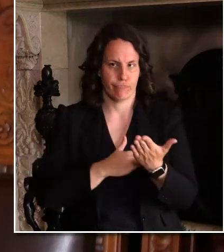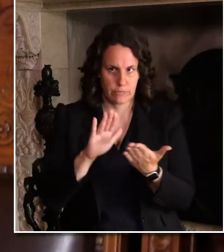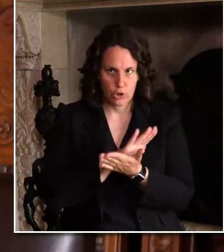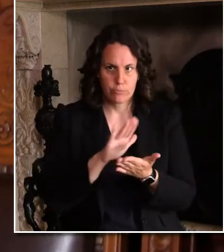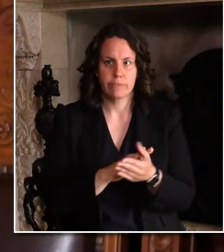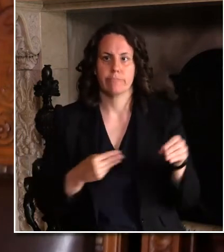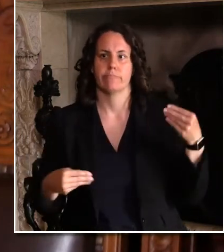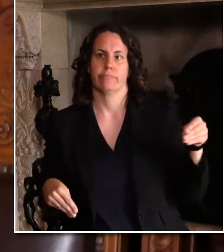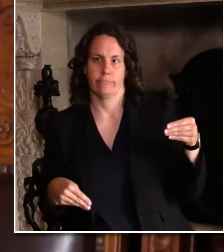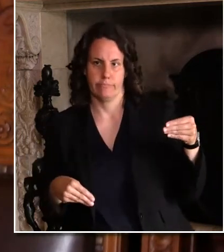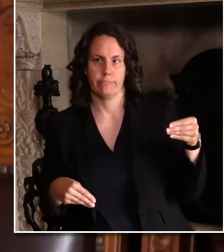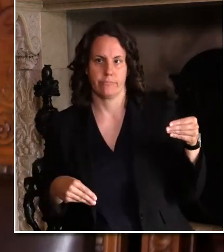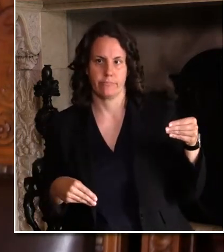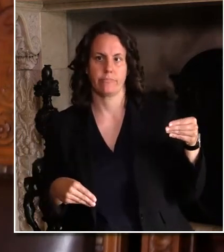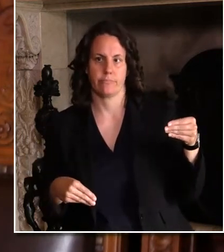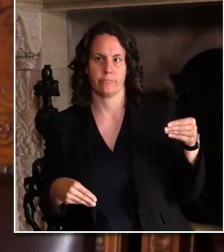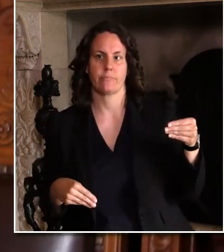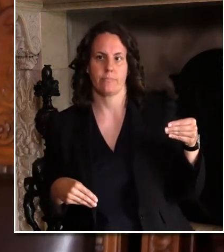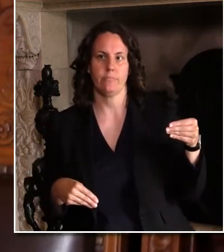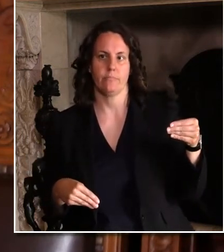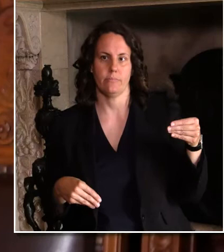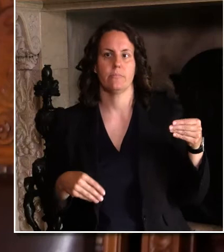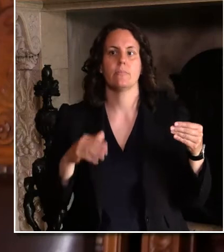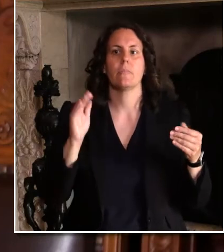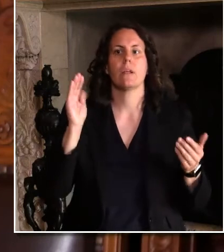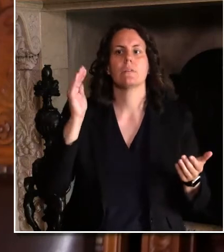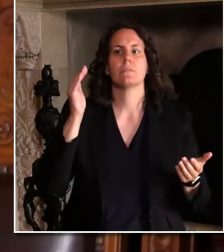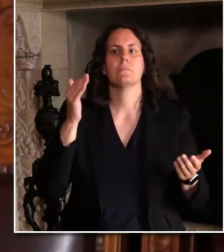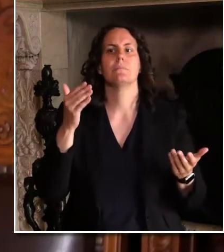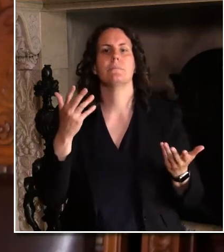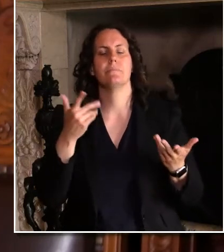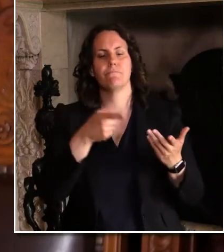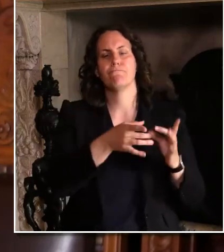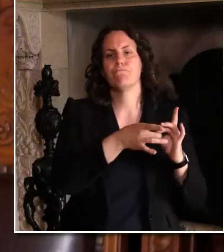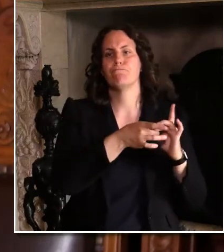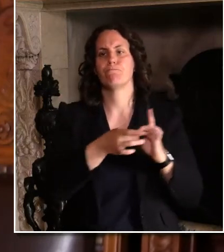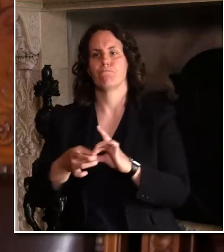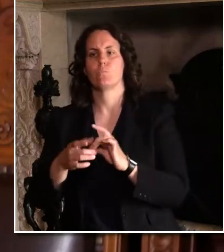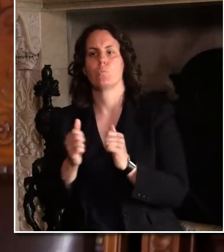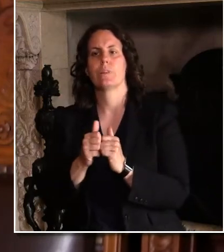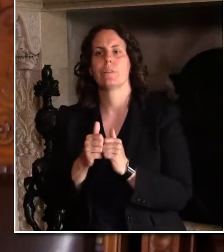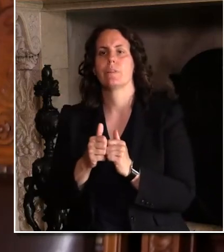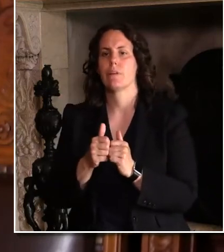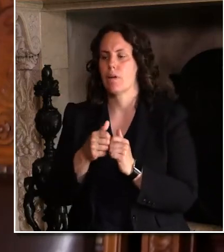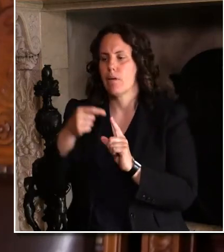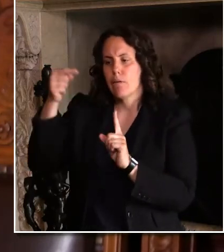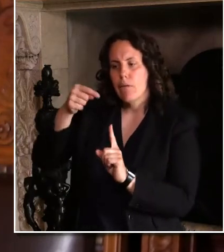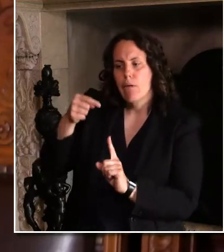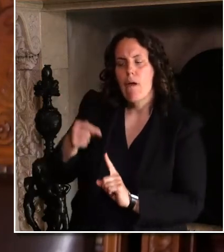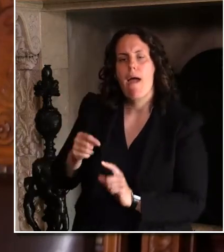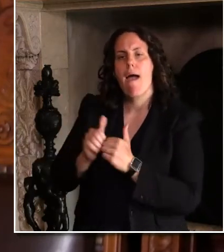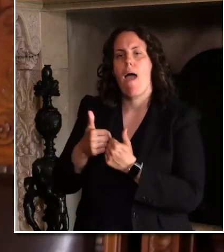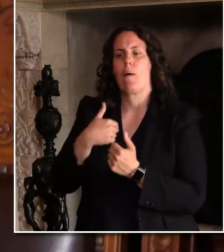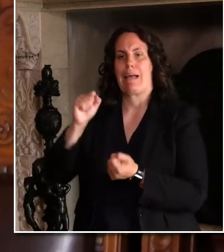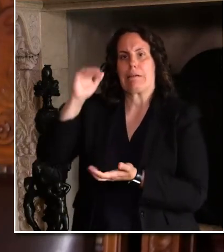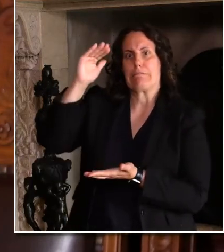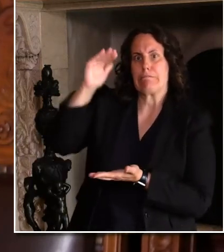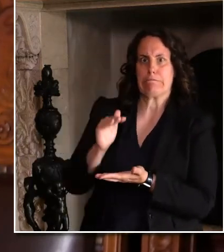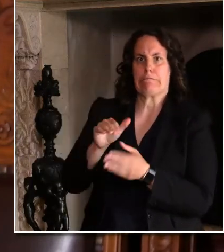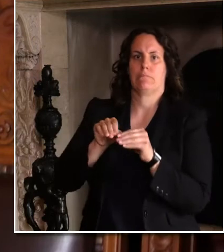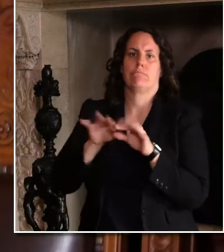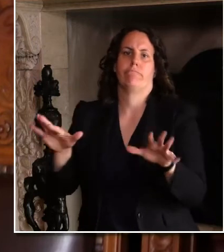spread of COVID-19. It didn't specify what those measures would be because that's the point of the rulemaking process, is to be able to have those